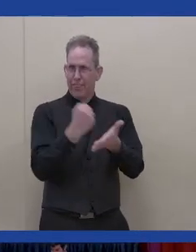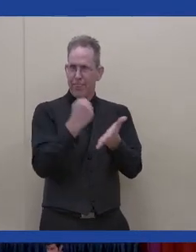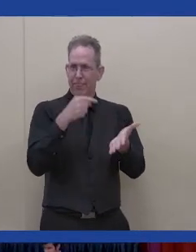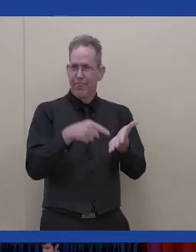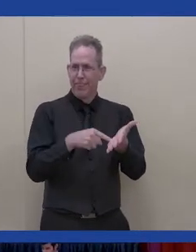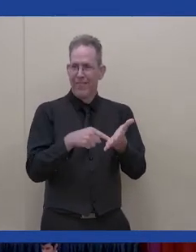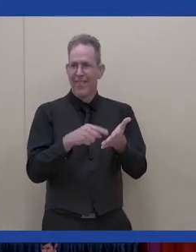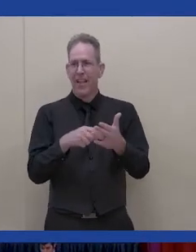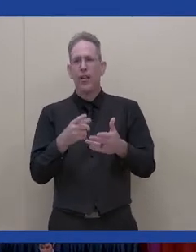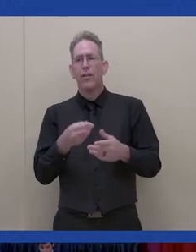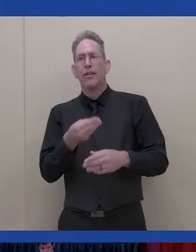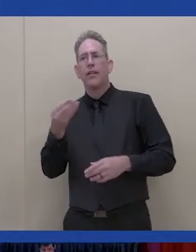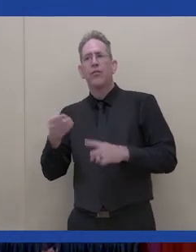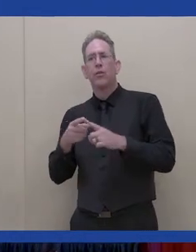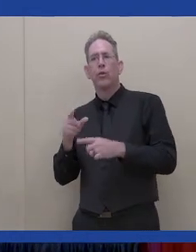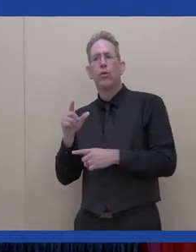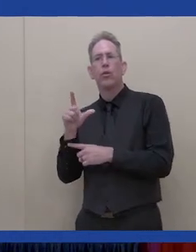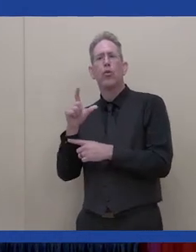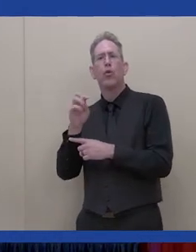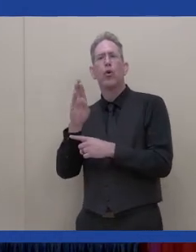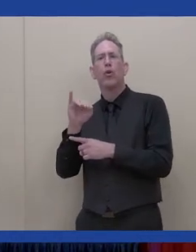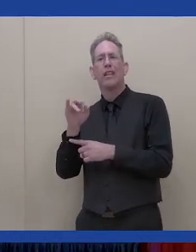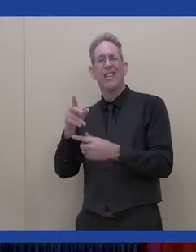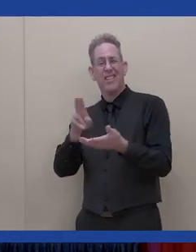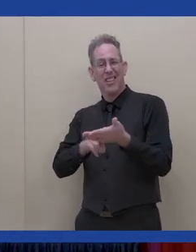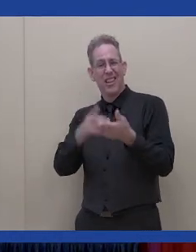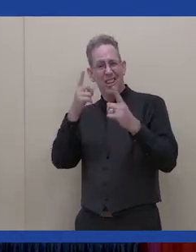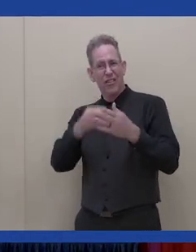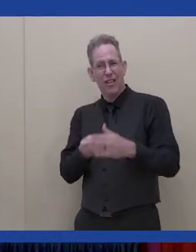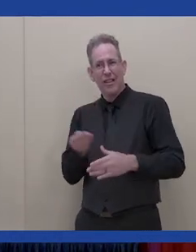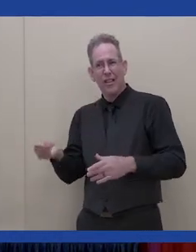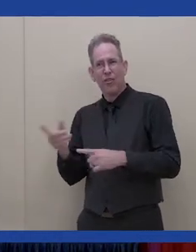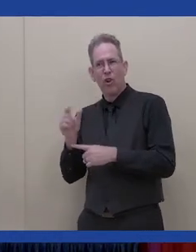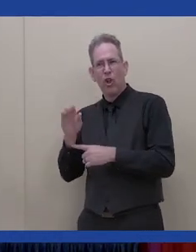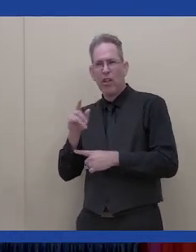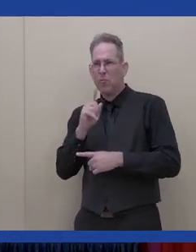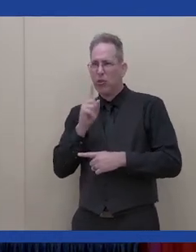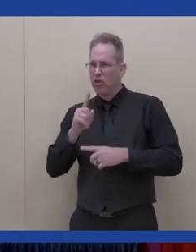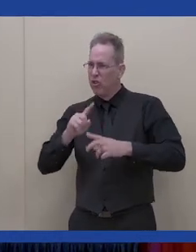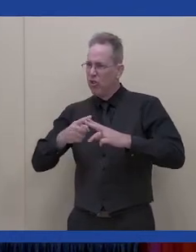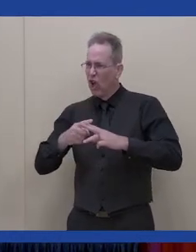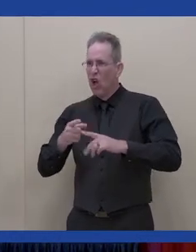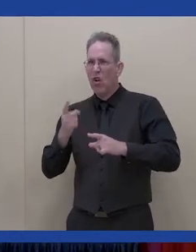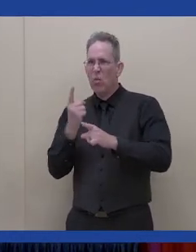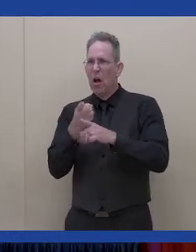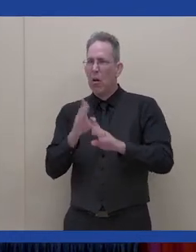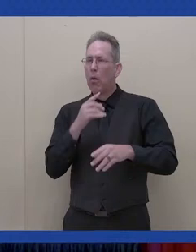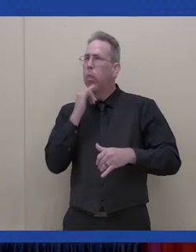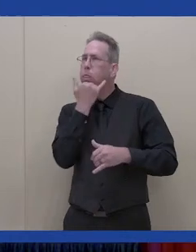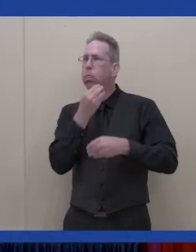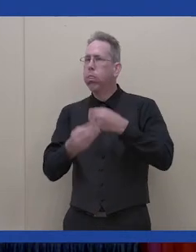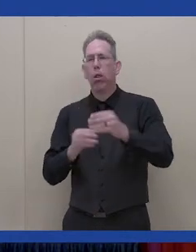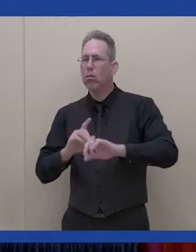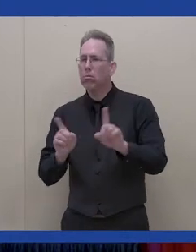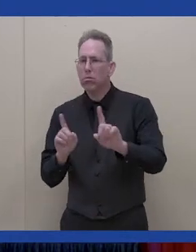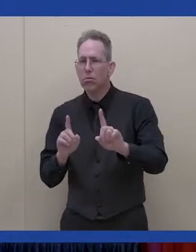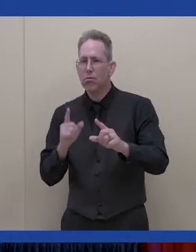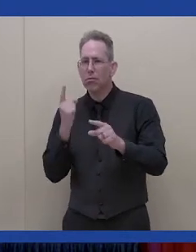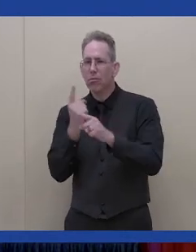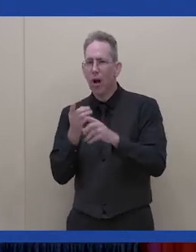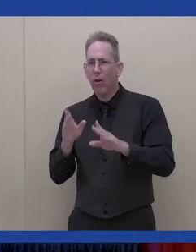Olberg so that you will get off on the right foot of being a city councilor. Don't mess this up